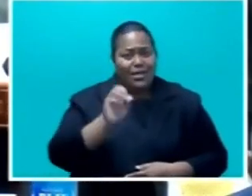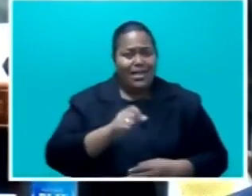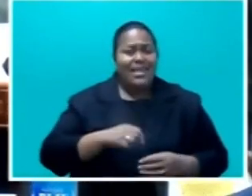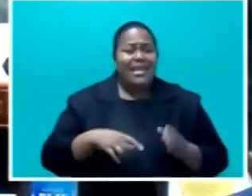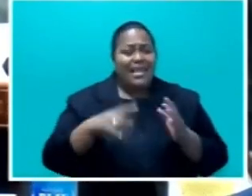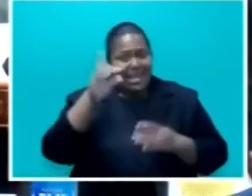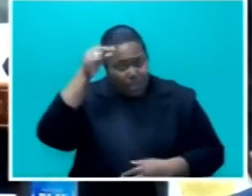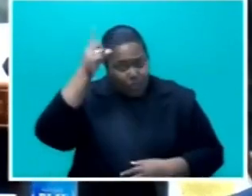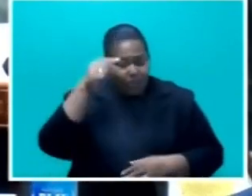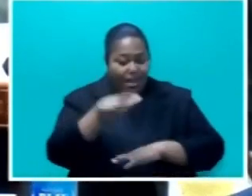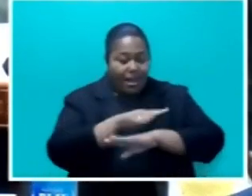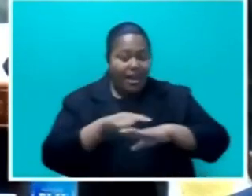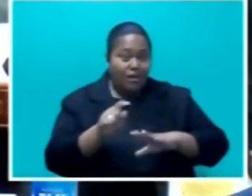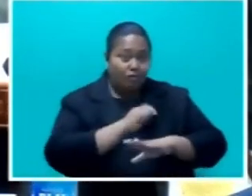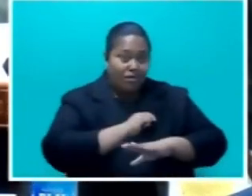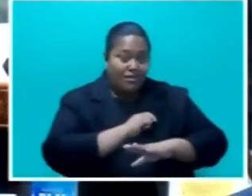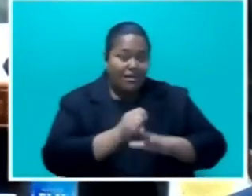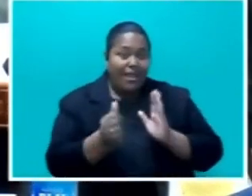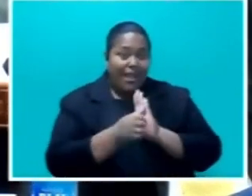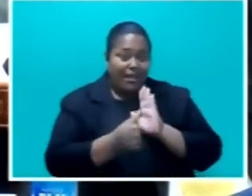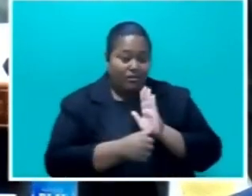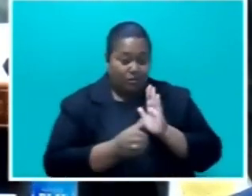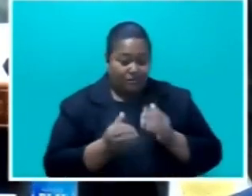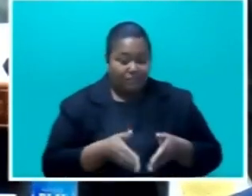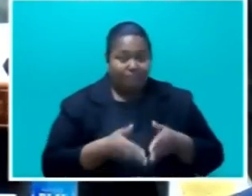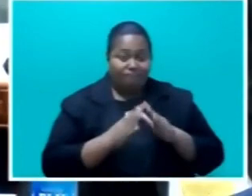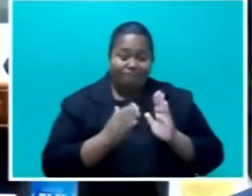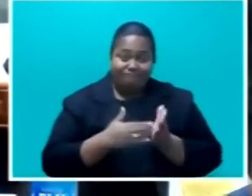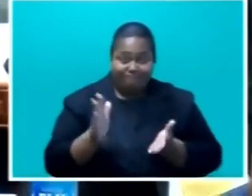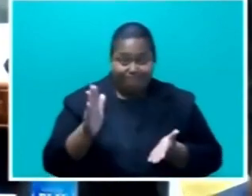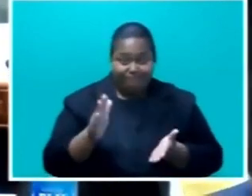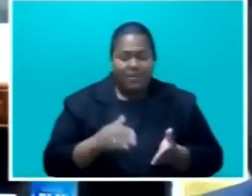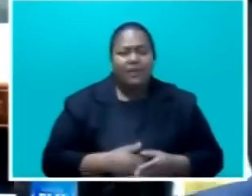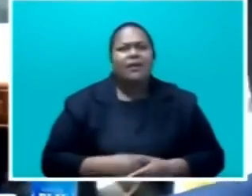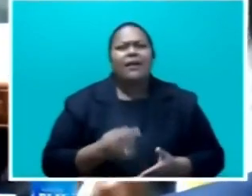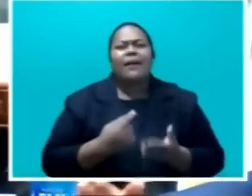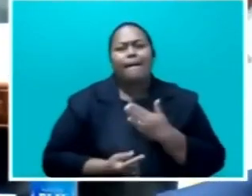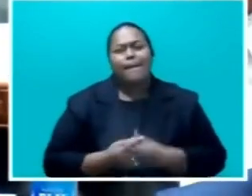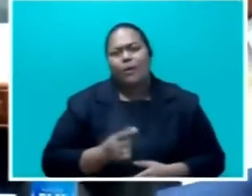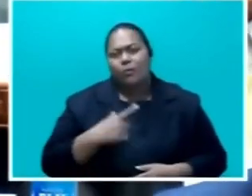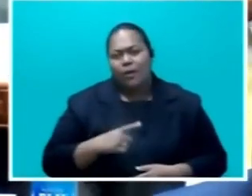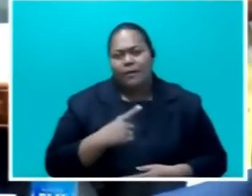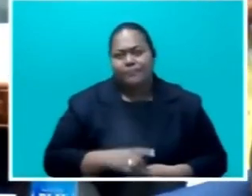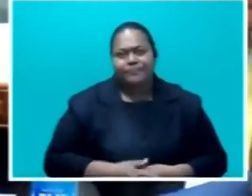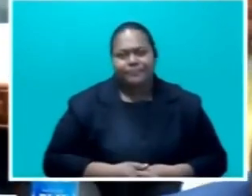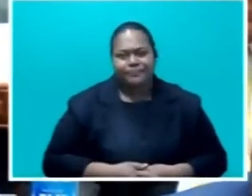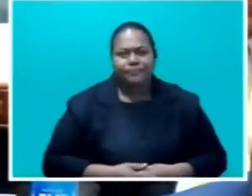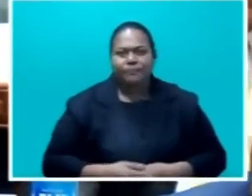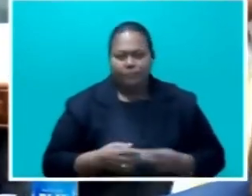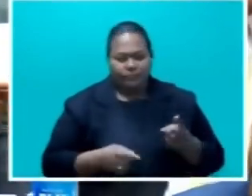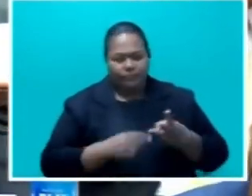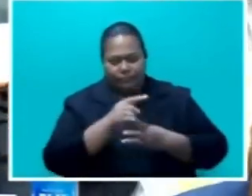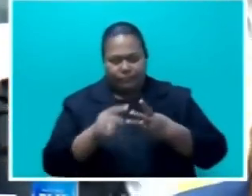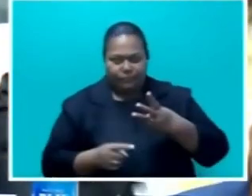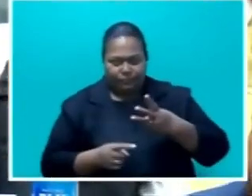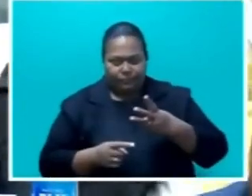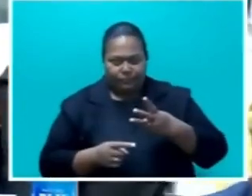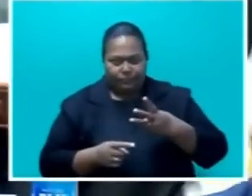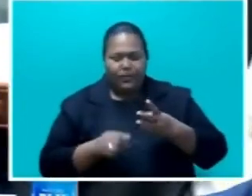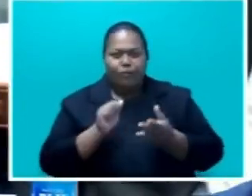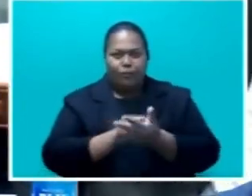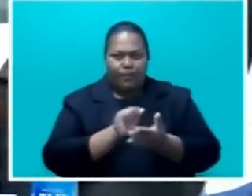Act was enacted, it was on the basis of three founding pillars, Mr. Speaker